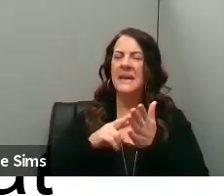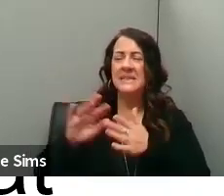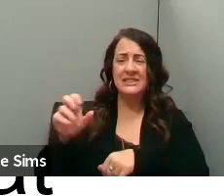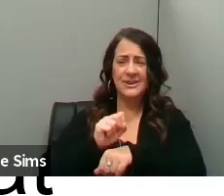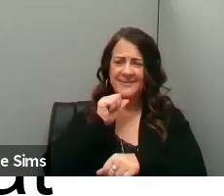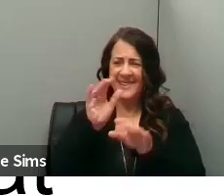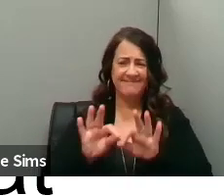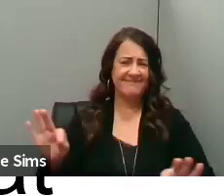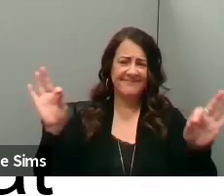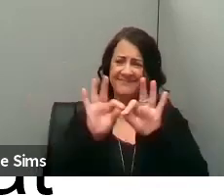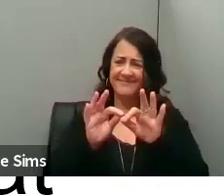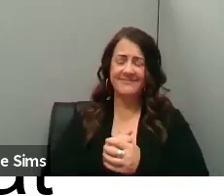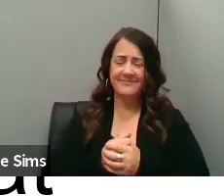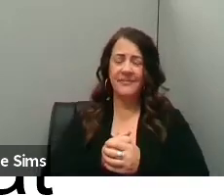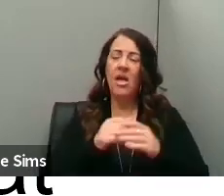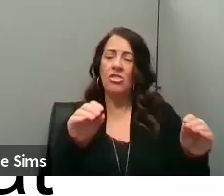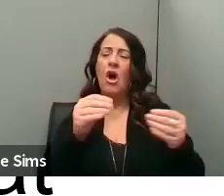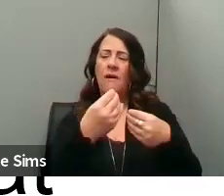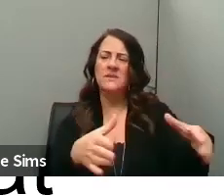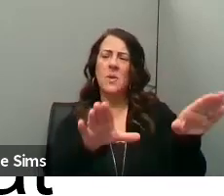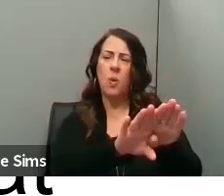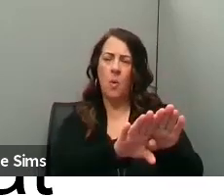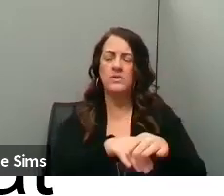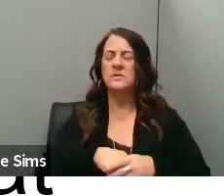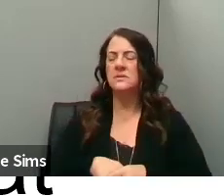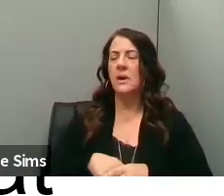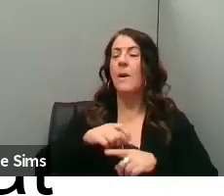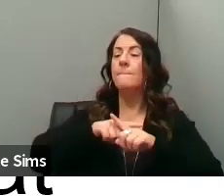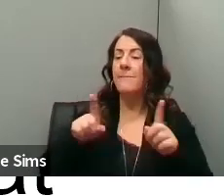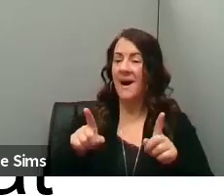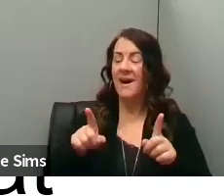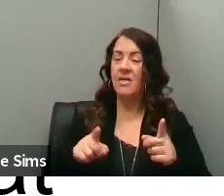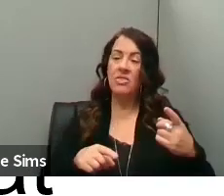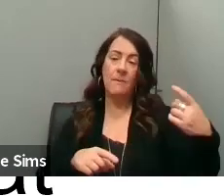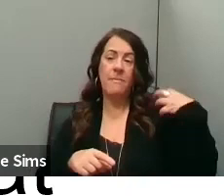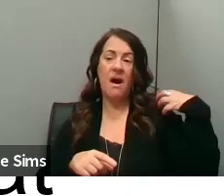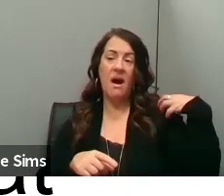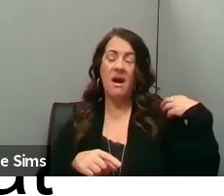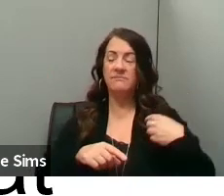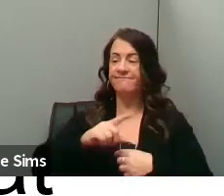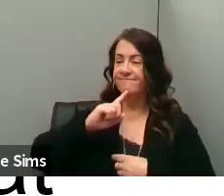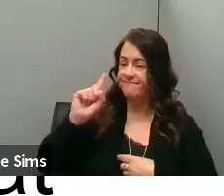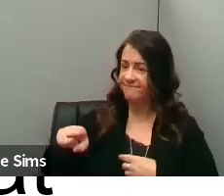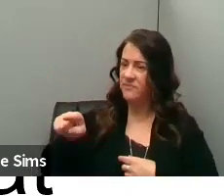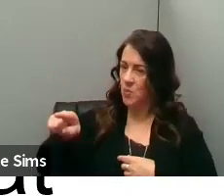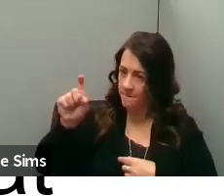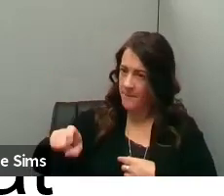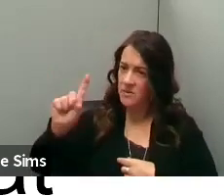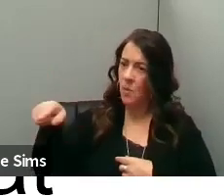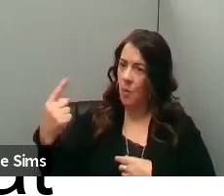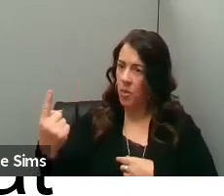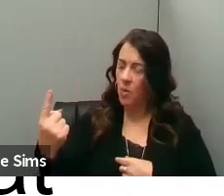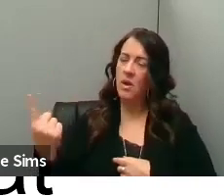and TurboTax is closed. But Andres' employer wants him to be the only person in the office to